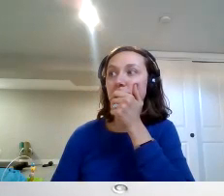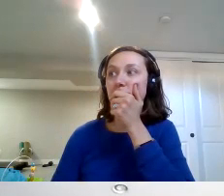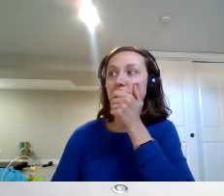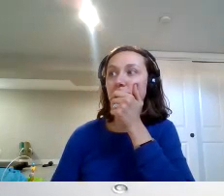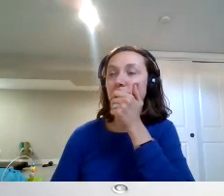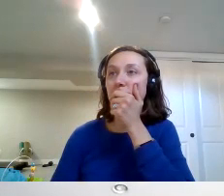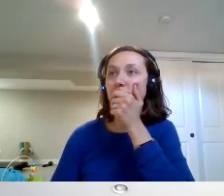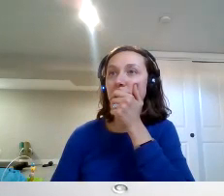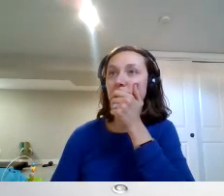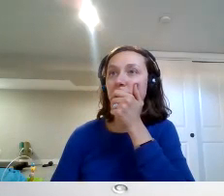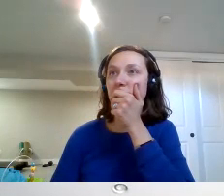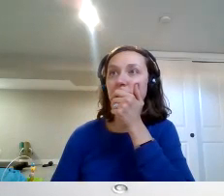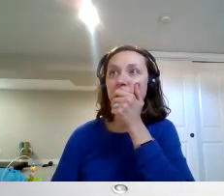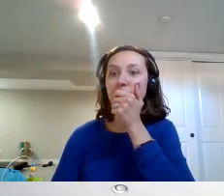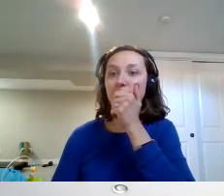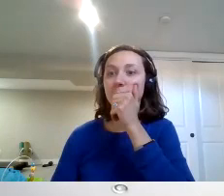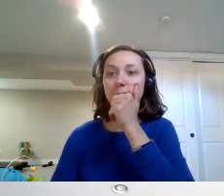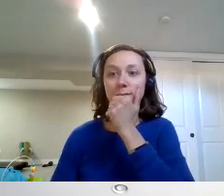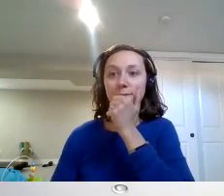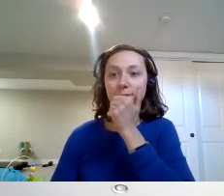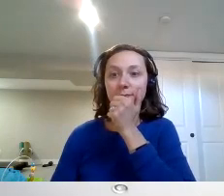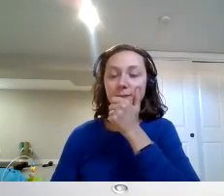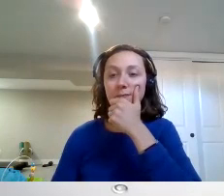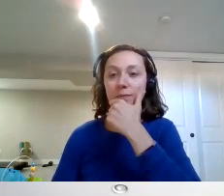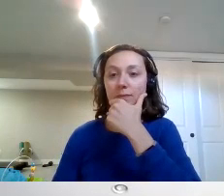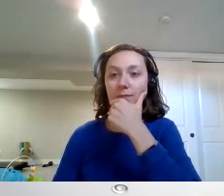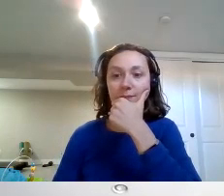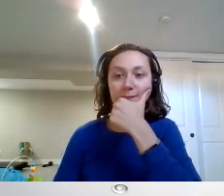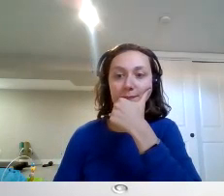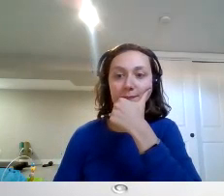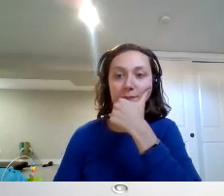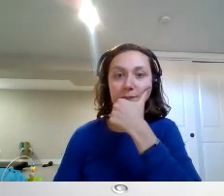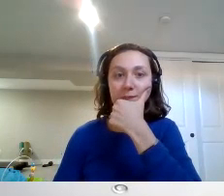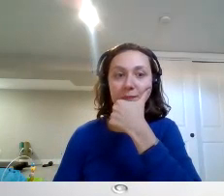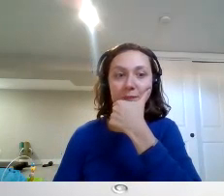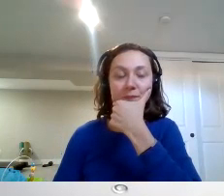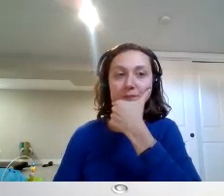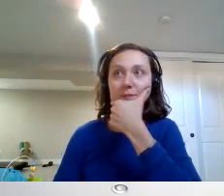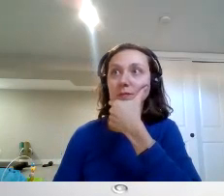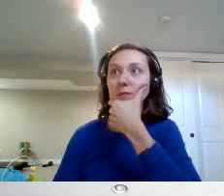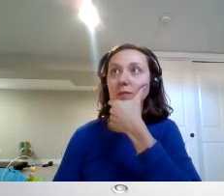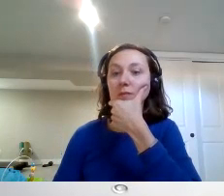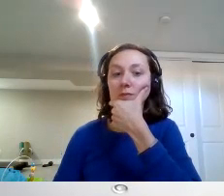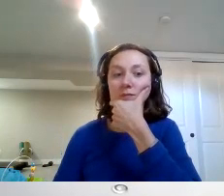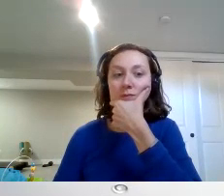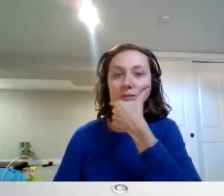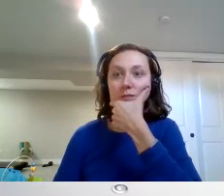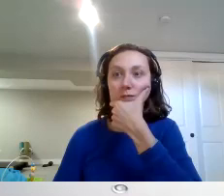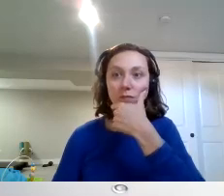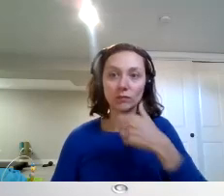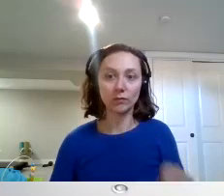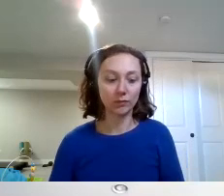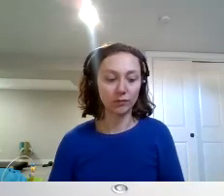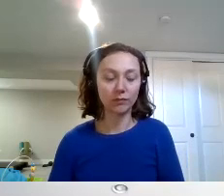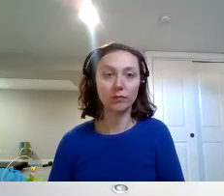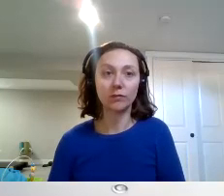Environment. And I'm here today to share a little bit about our shared risk and protective factors dashboard